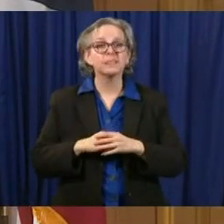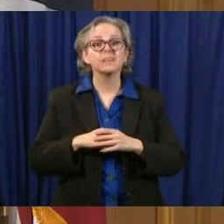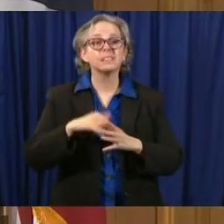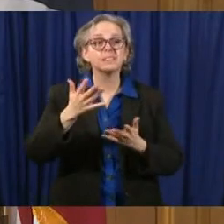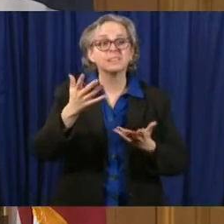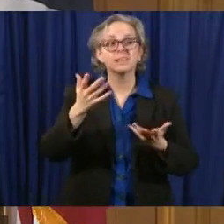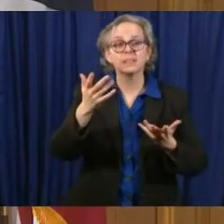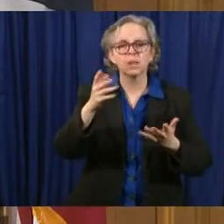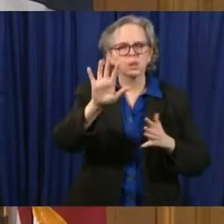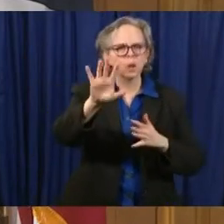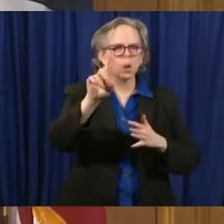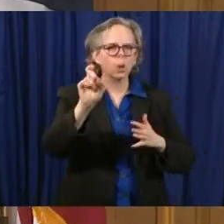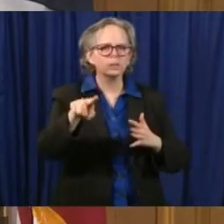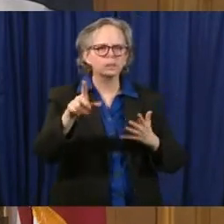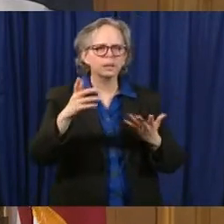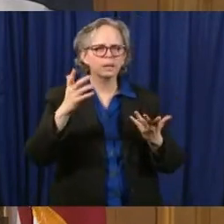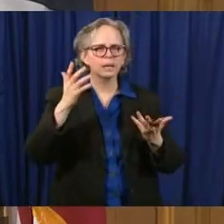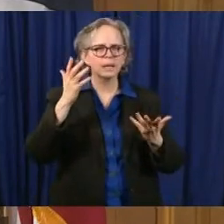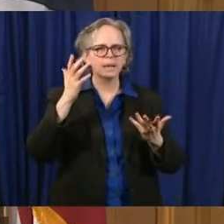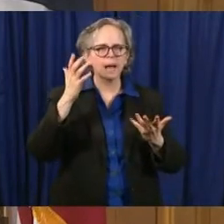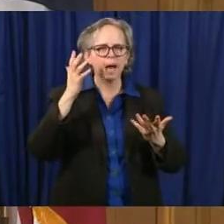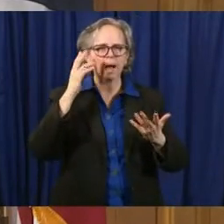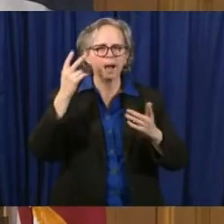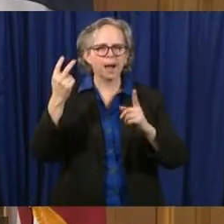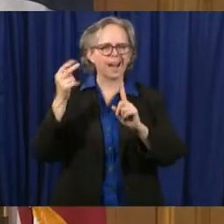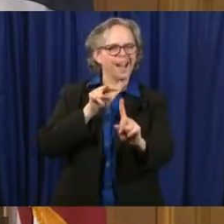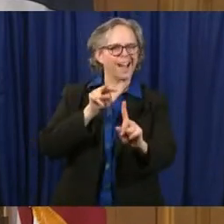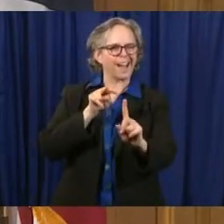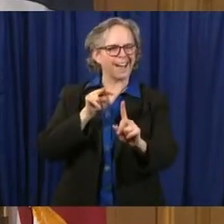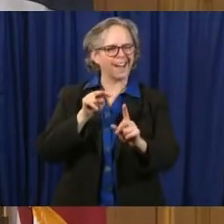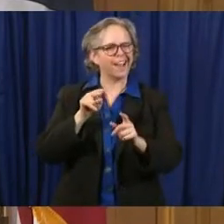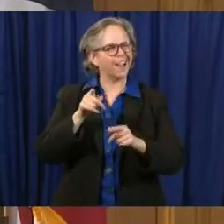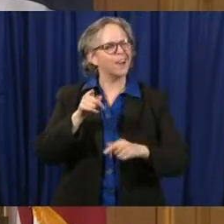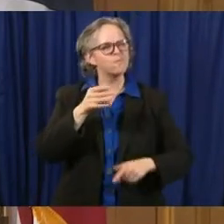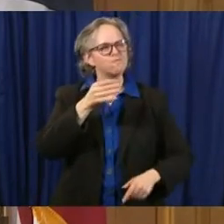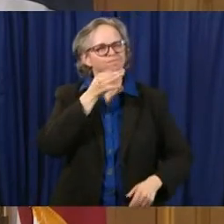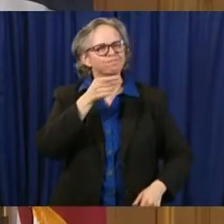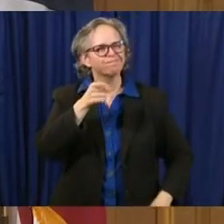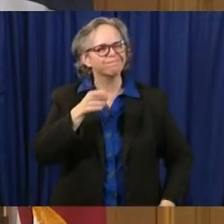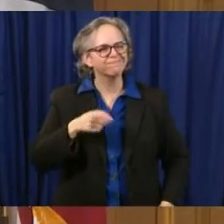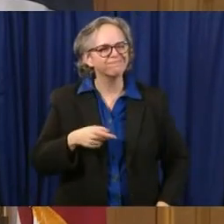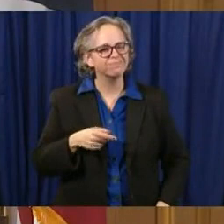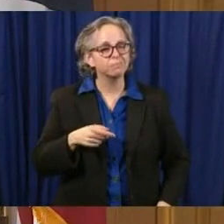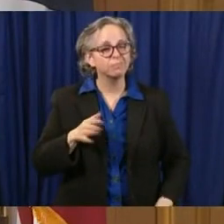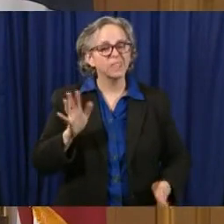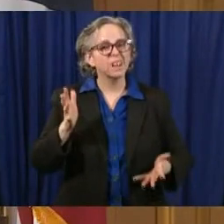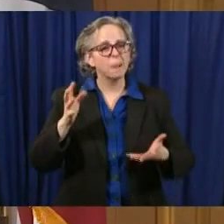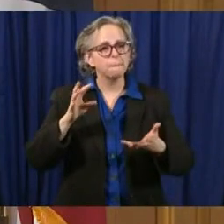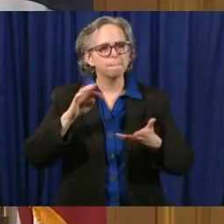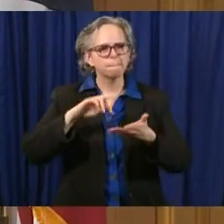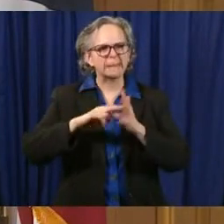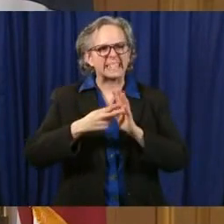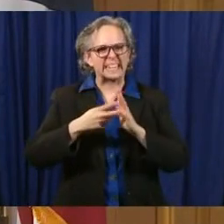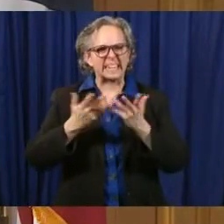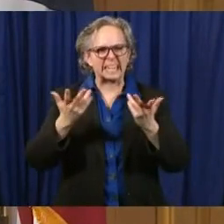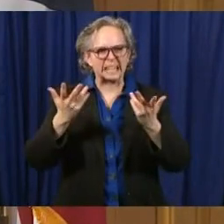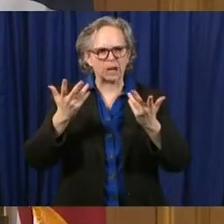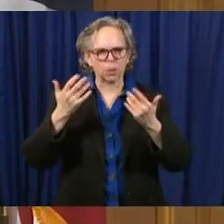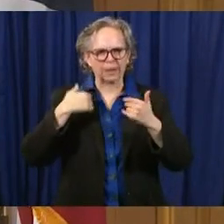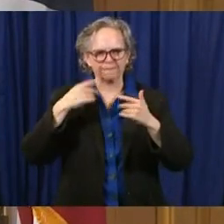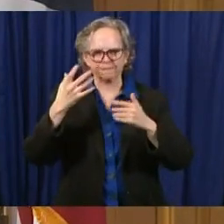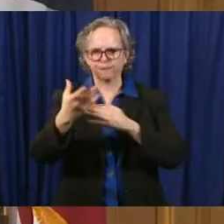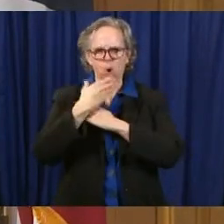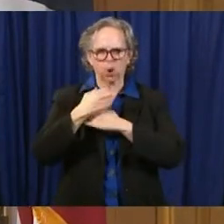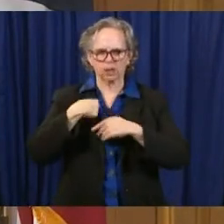it will, like a lot of other things, it will cause more of a reexamination of this issue. So I think you're absolutely